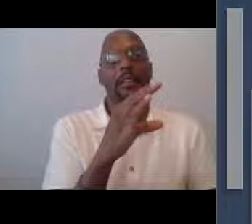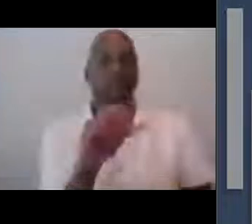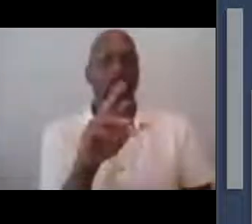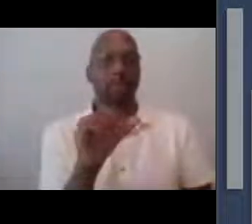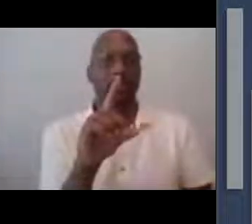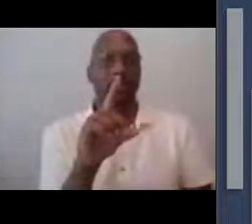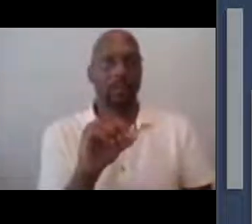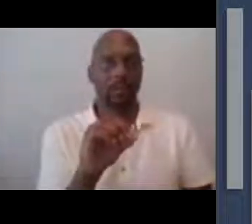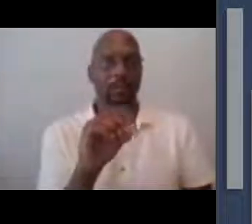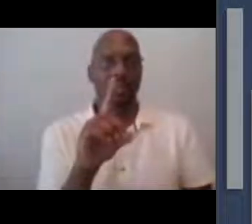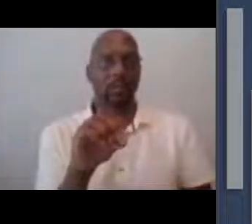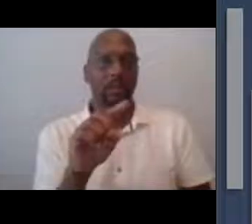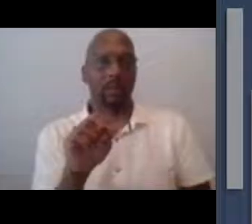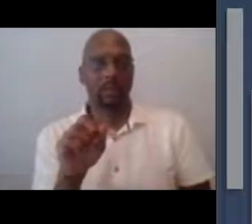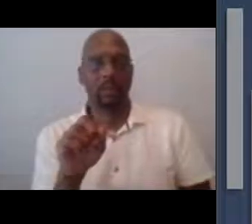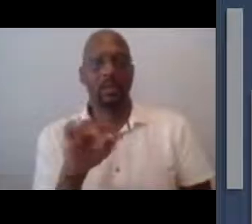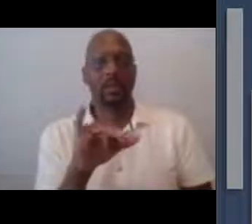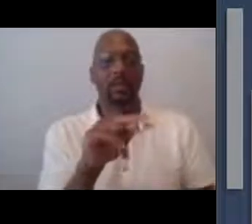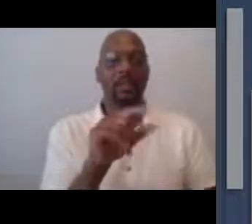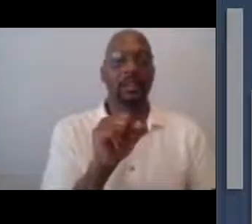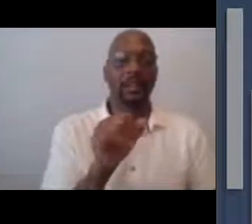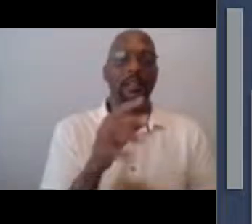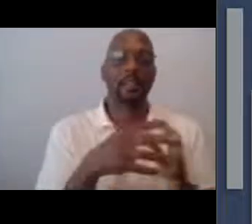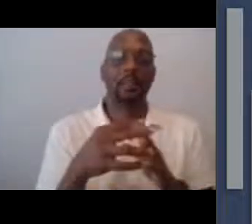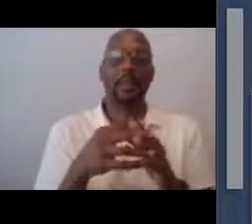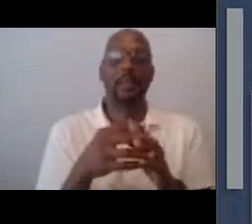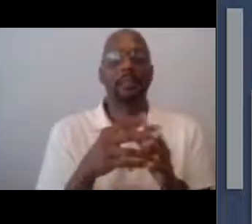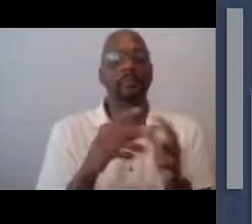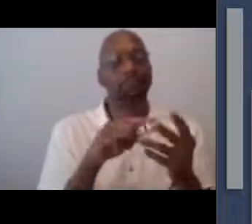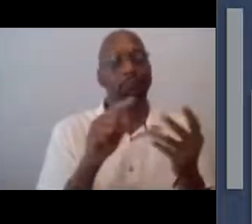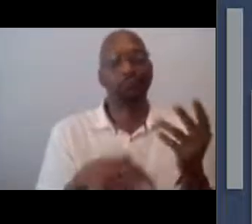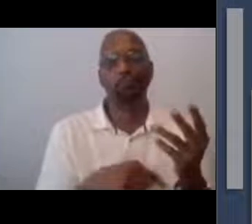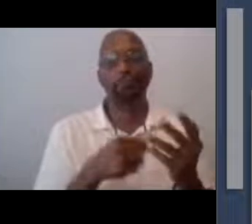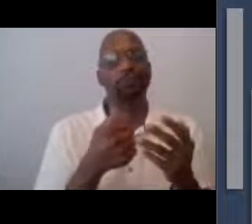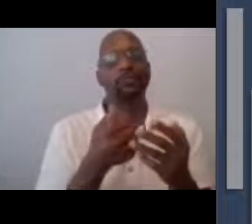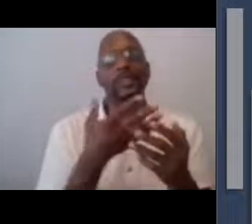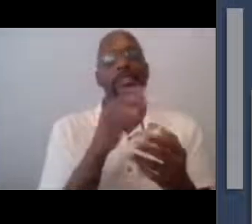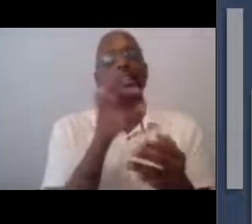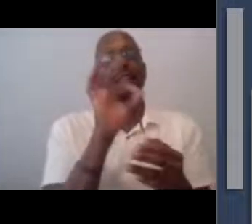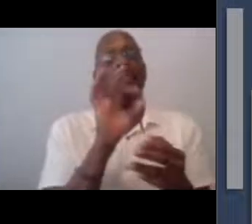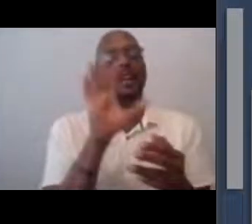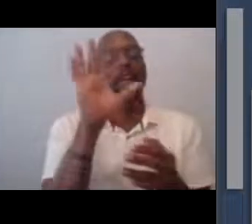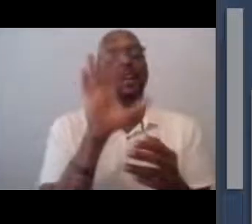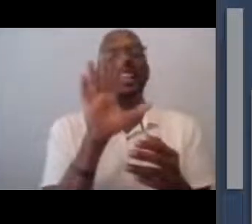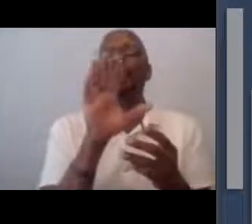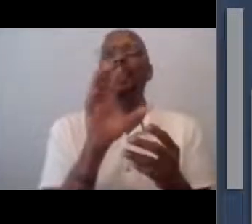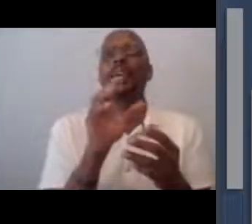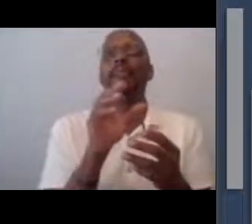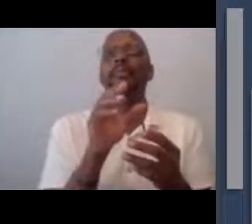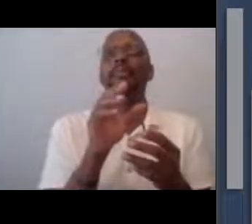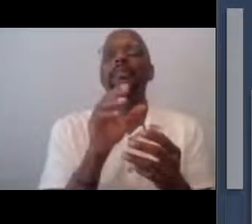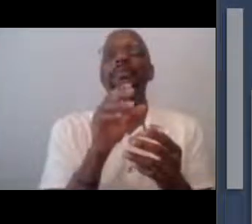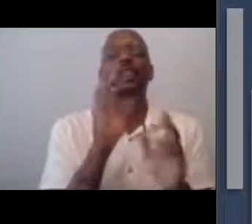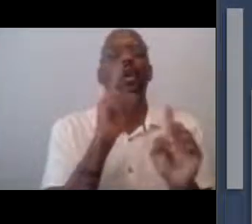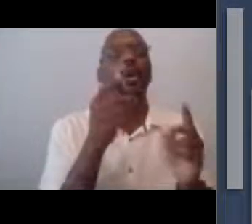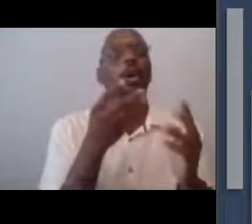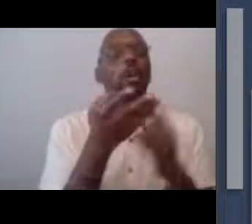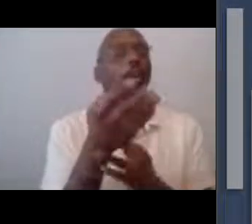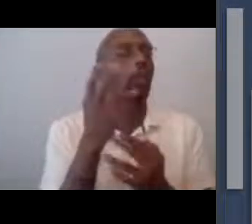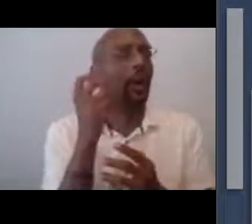and then ITS America, I think, and then now he's with AECOM. So he's been nominated. It's going through a hearing. So hopefully we're hearing something in the middle